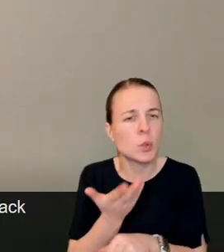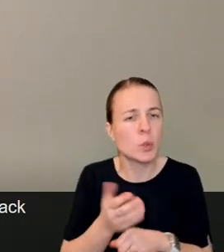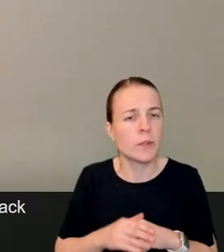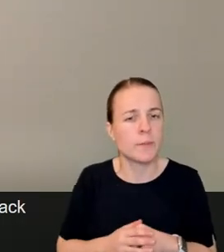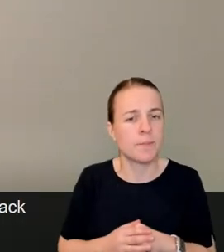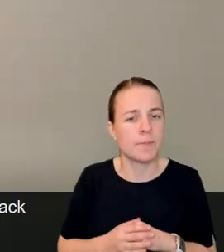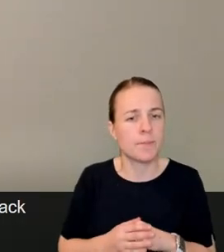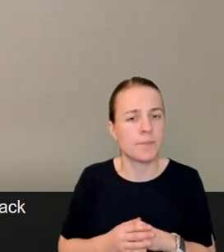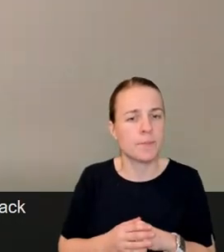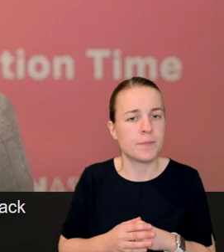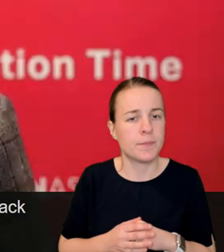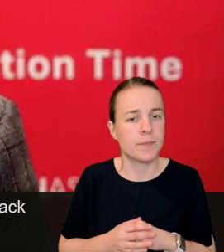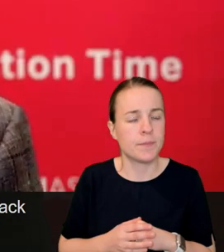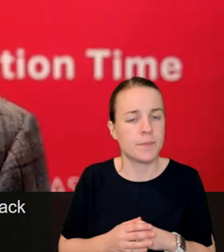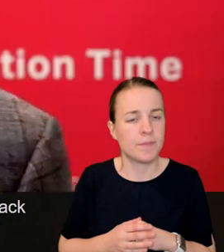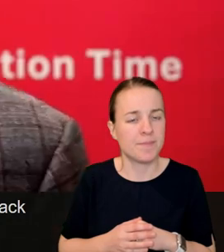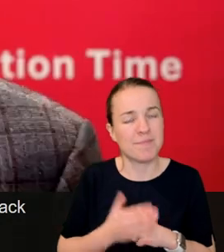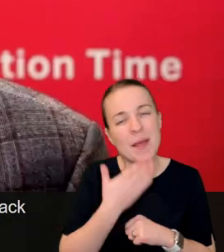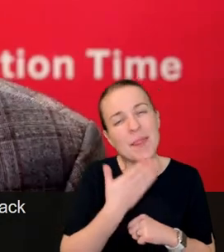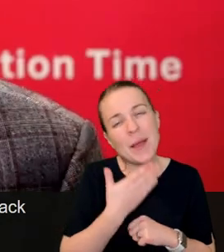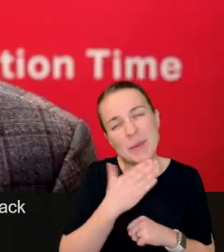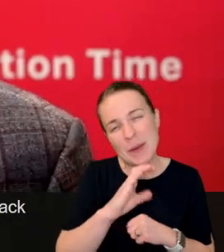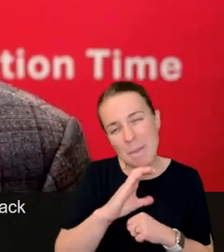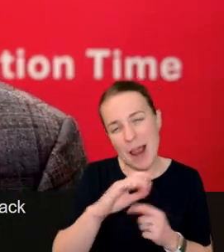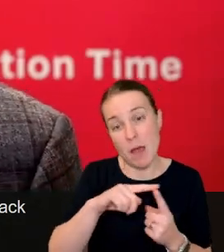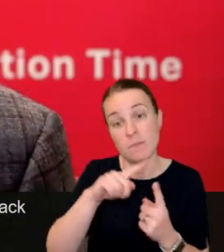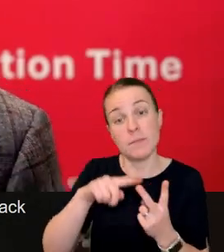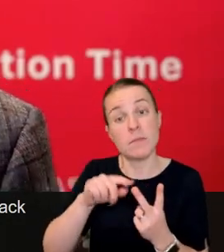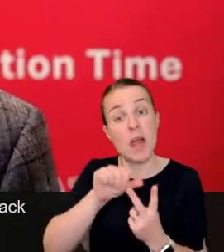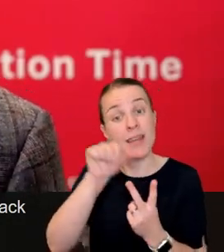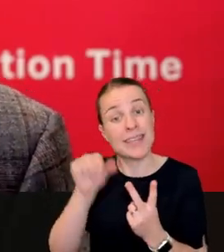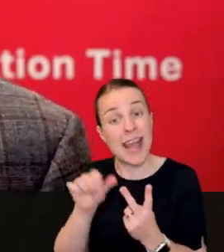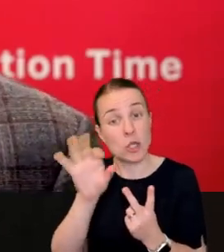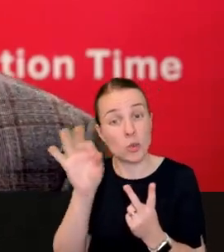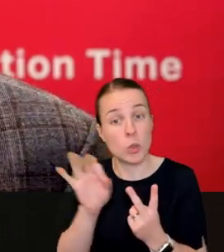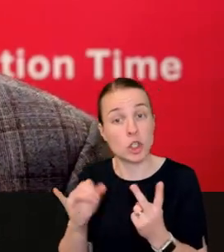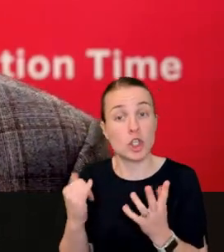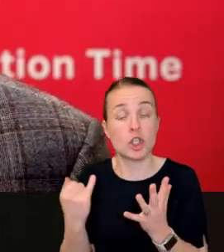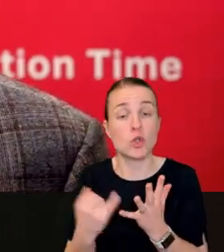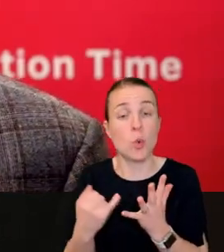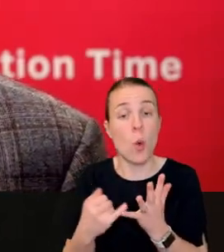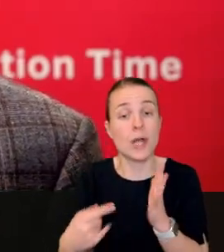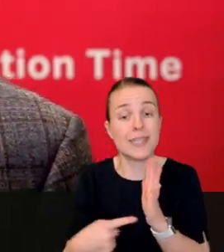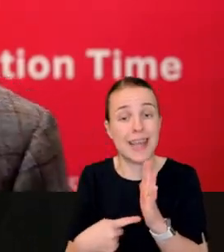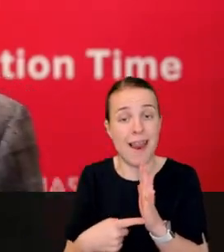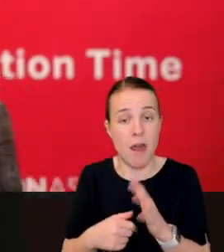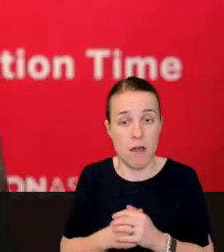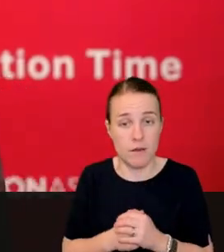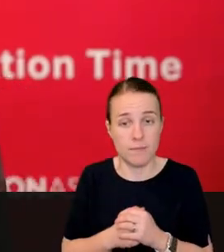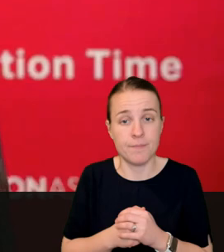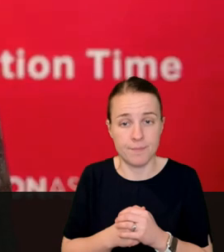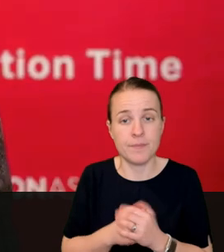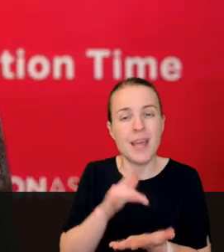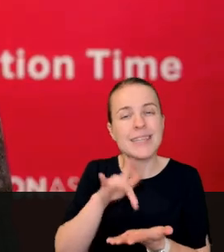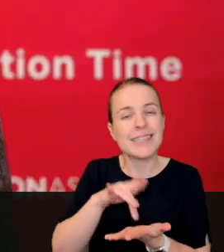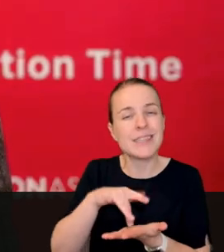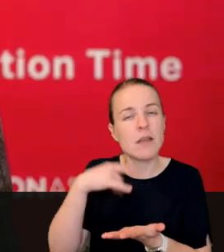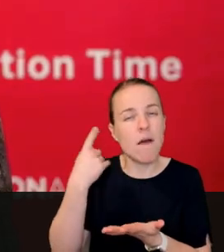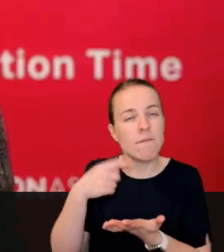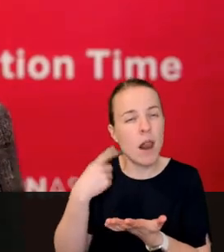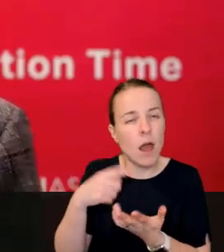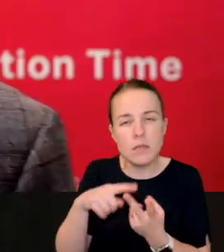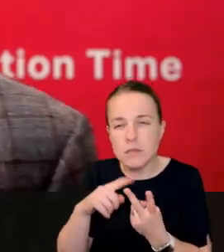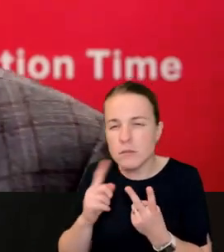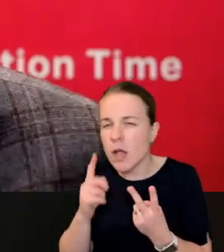Thank you, Camilla. The next question is from Sean Taylor from the City of London. I can't quite see